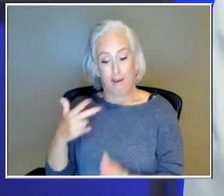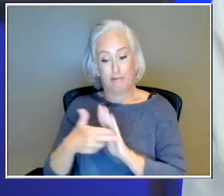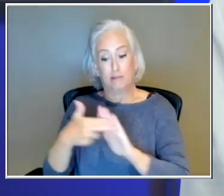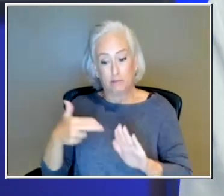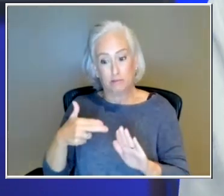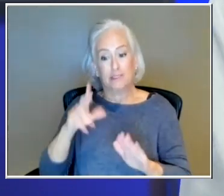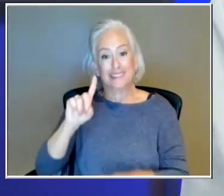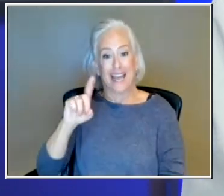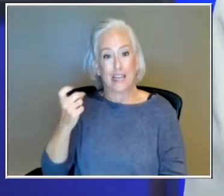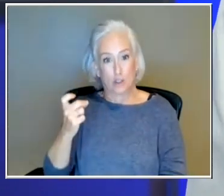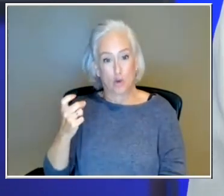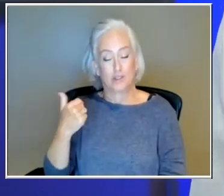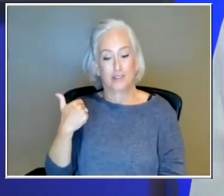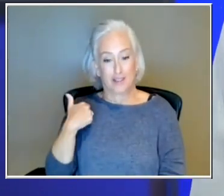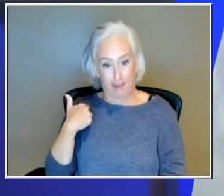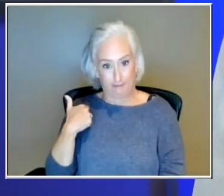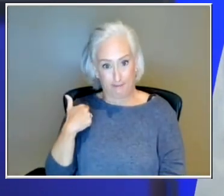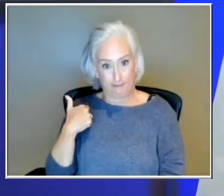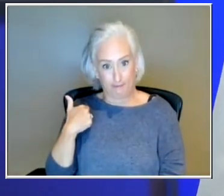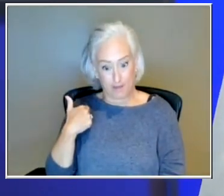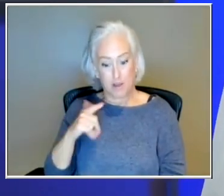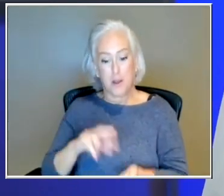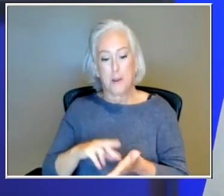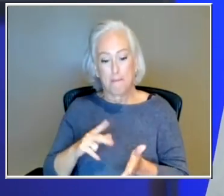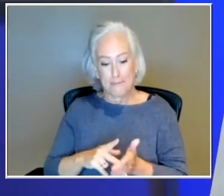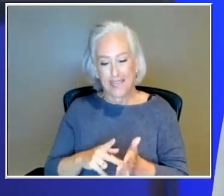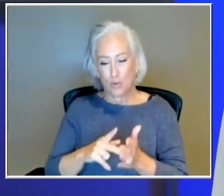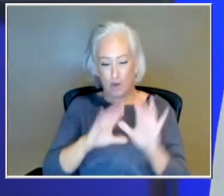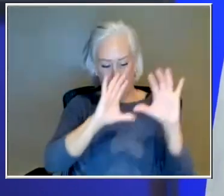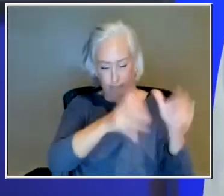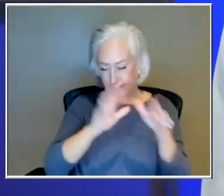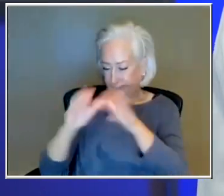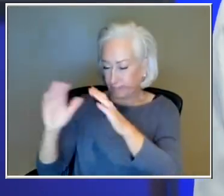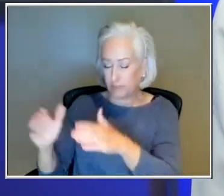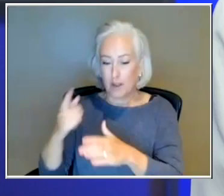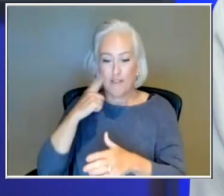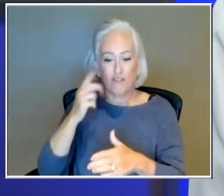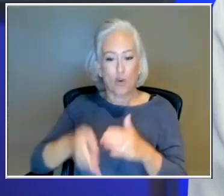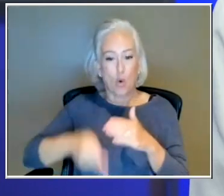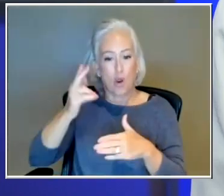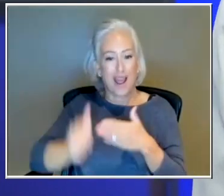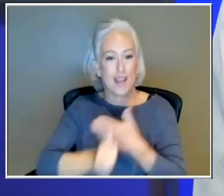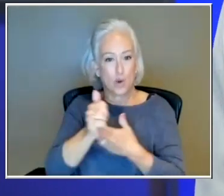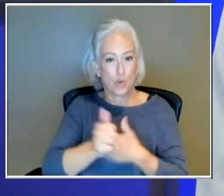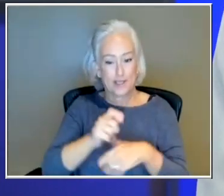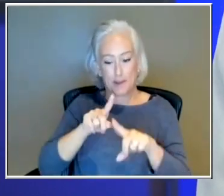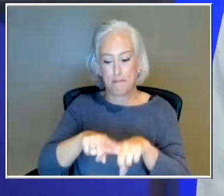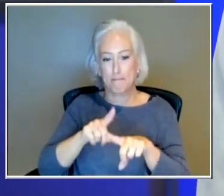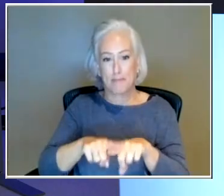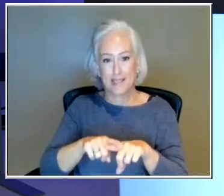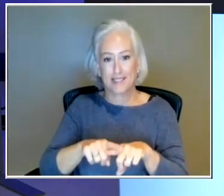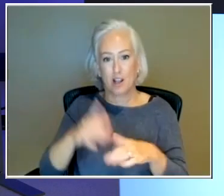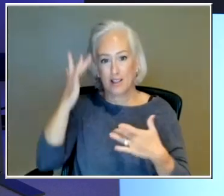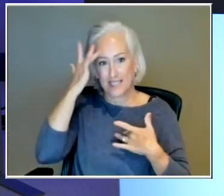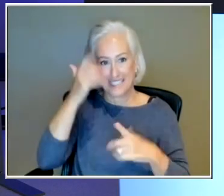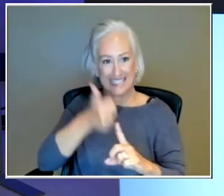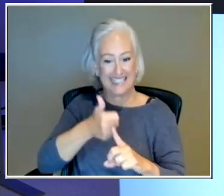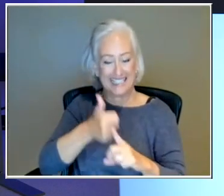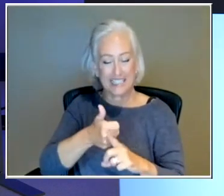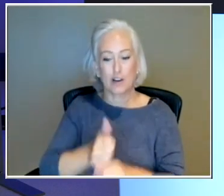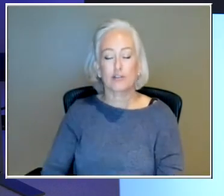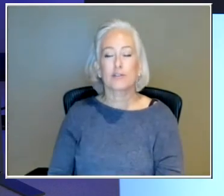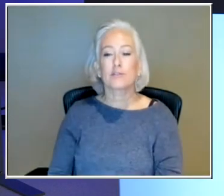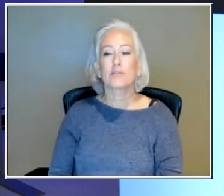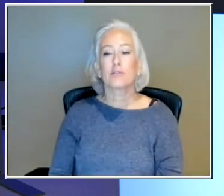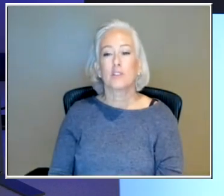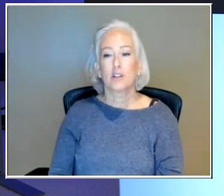a category of high risk disease, excuse me, which is based on the disease features themselves. Okay, question. Does removing